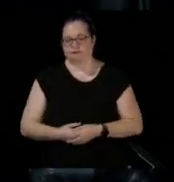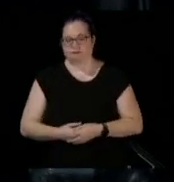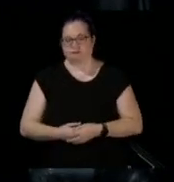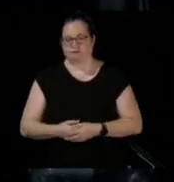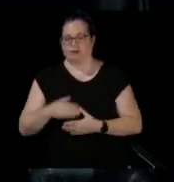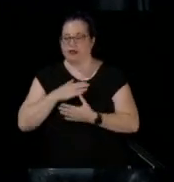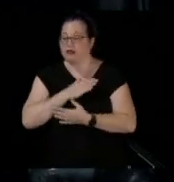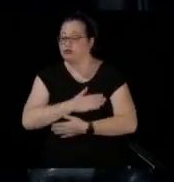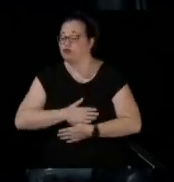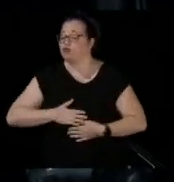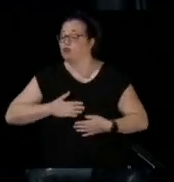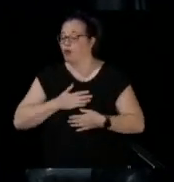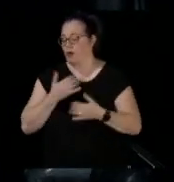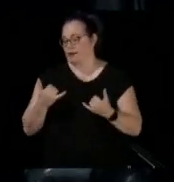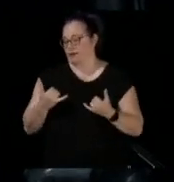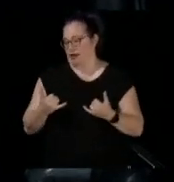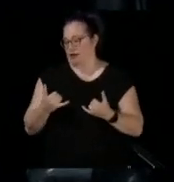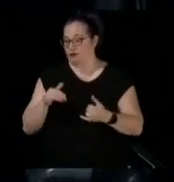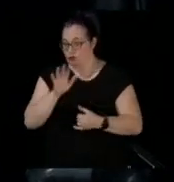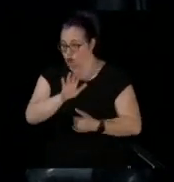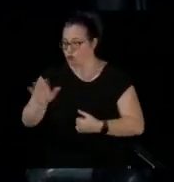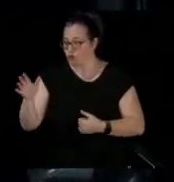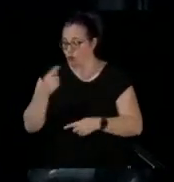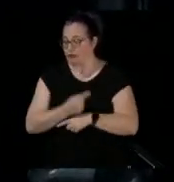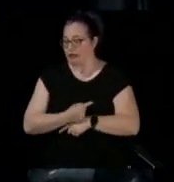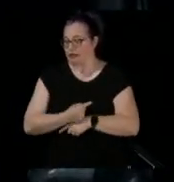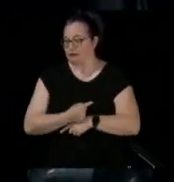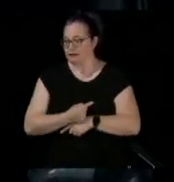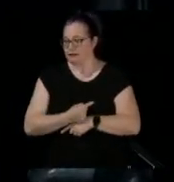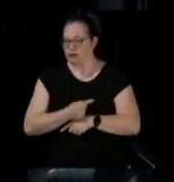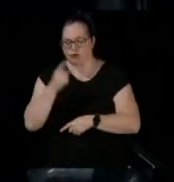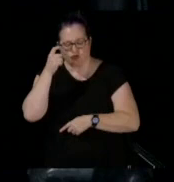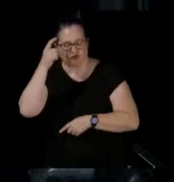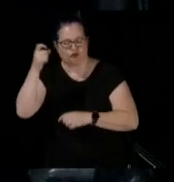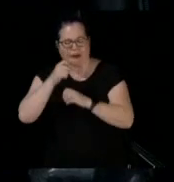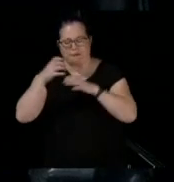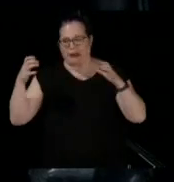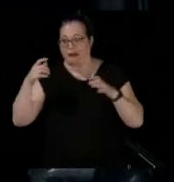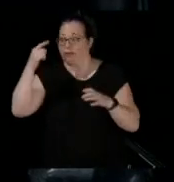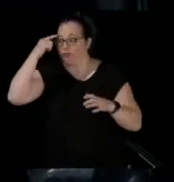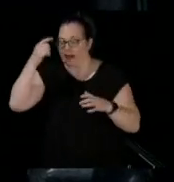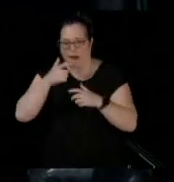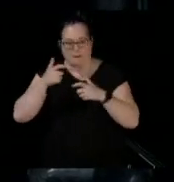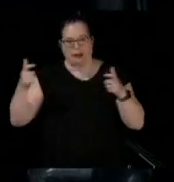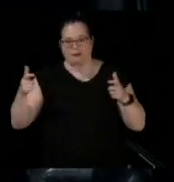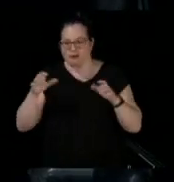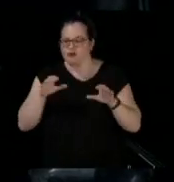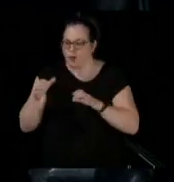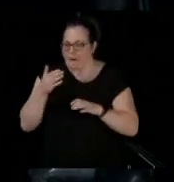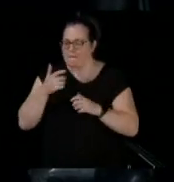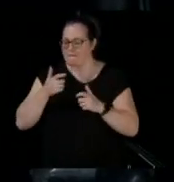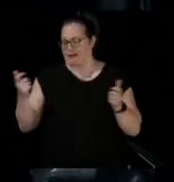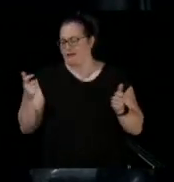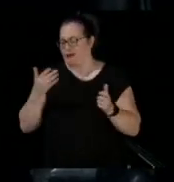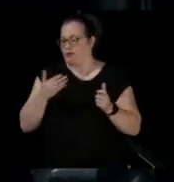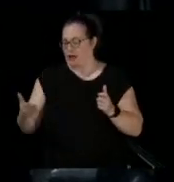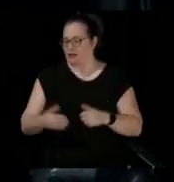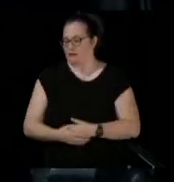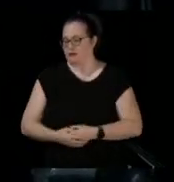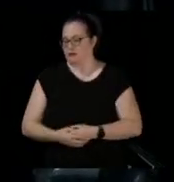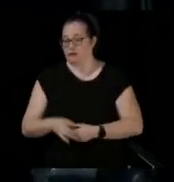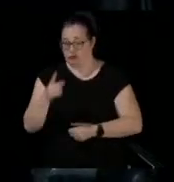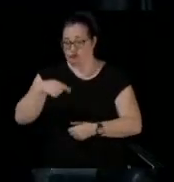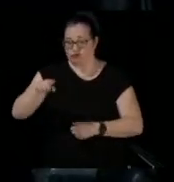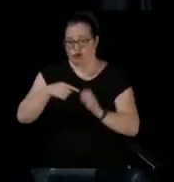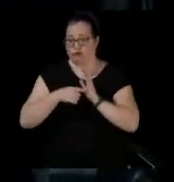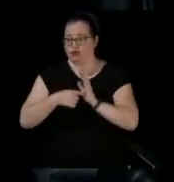Enjoy this day, your day. Dream big, think big, do the big things. You've